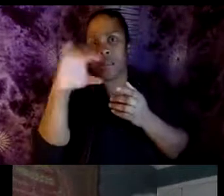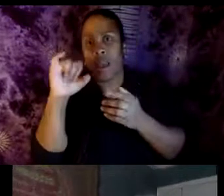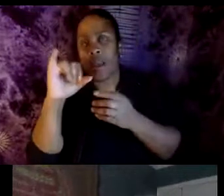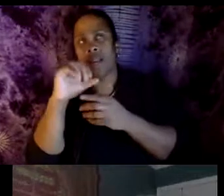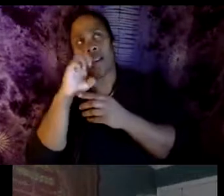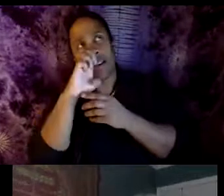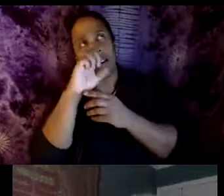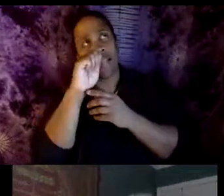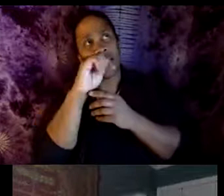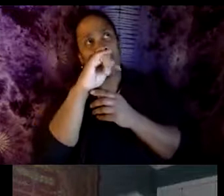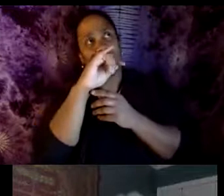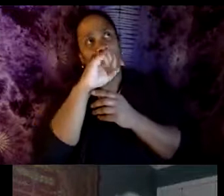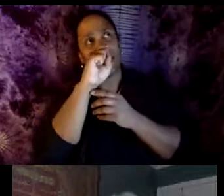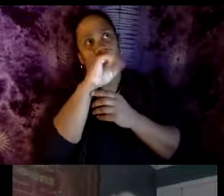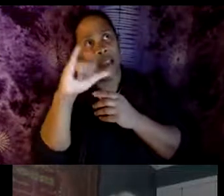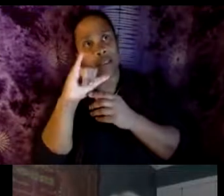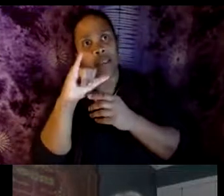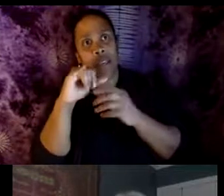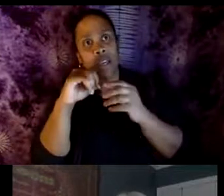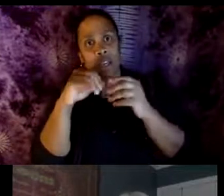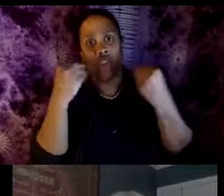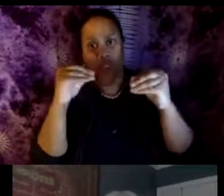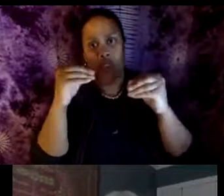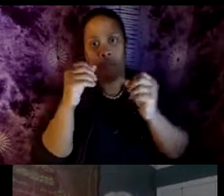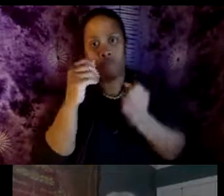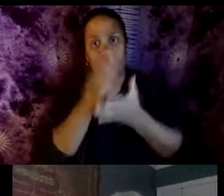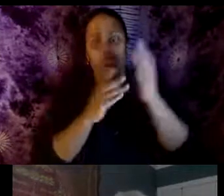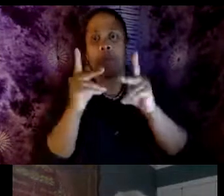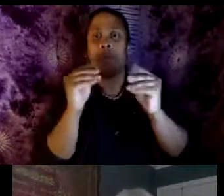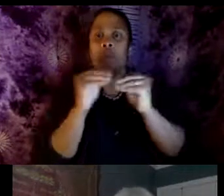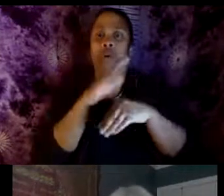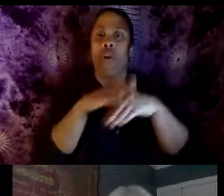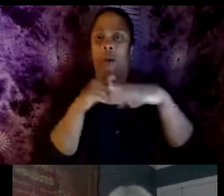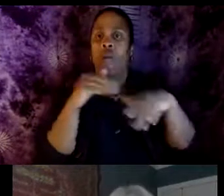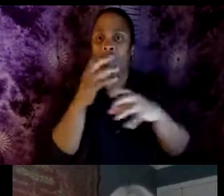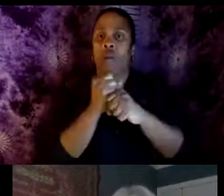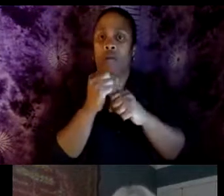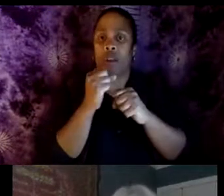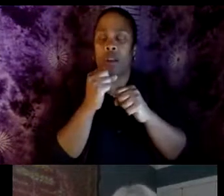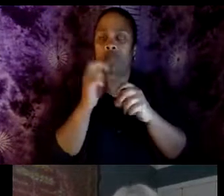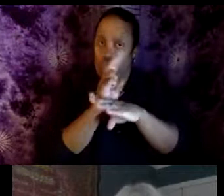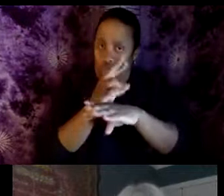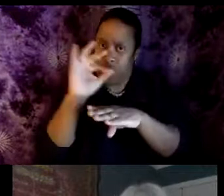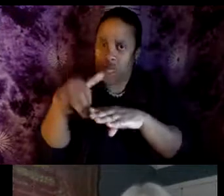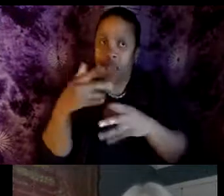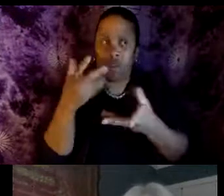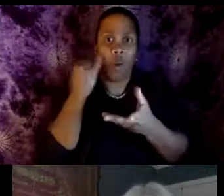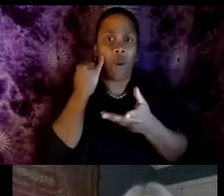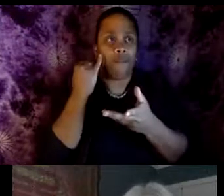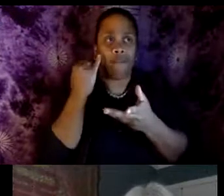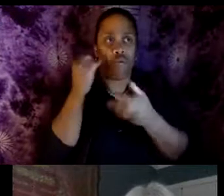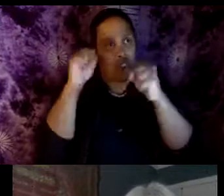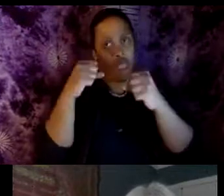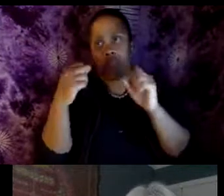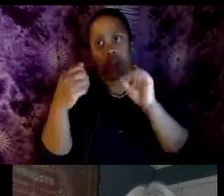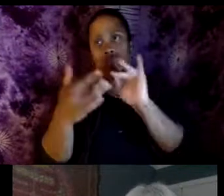some people are more comfortable getting readings there, but any readings that you see there, you can just message me and we can set up a payment through Venmo